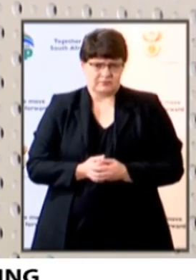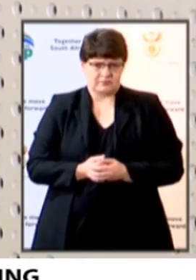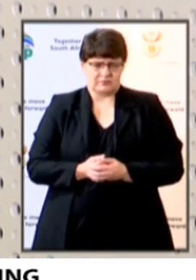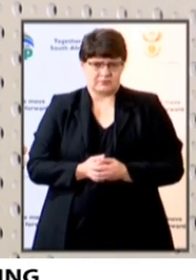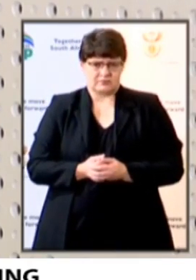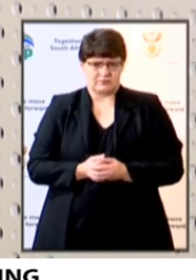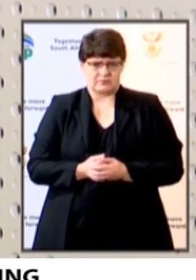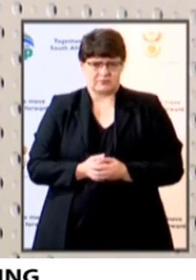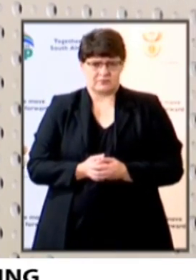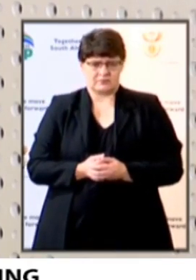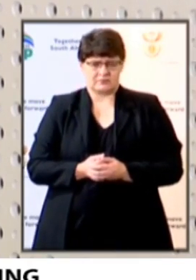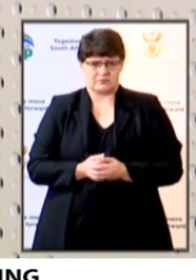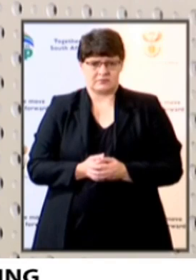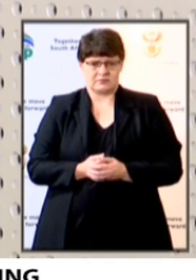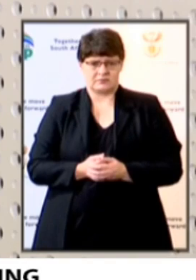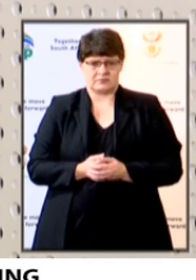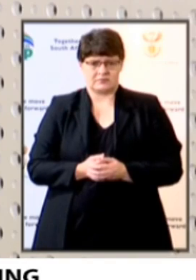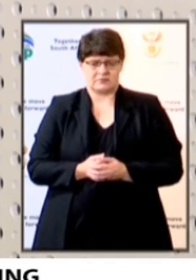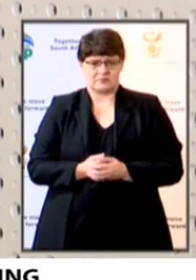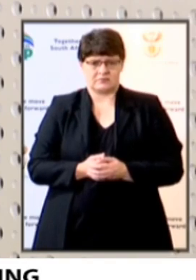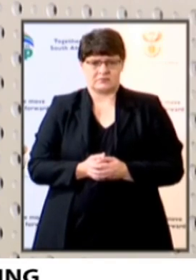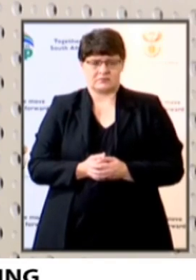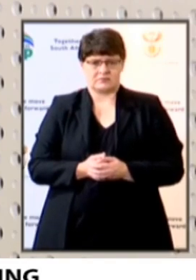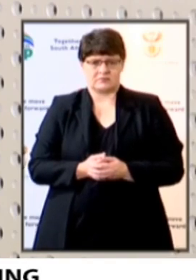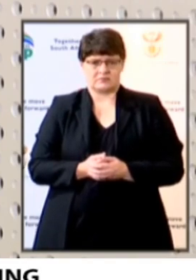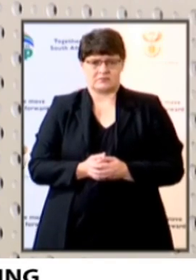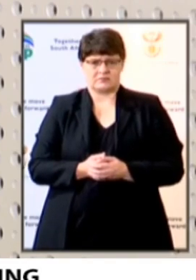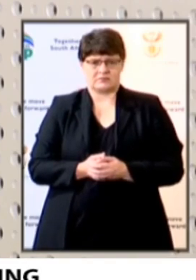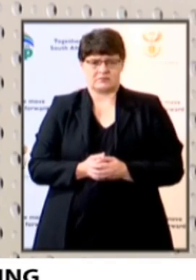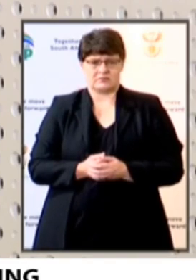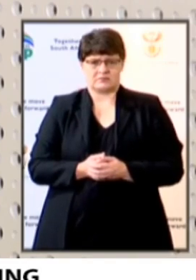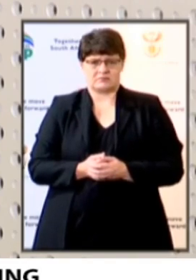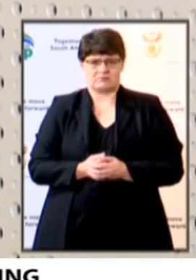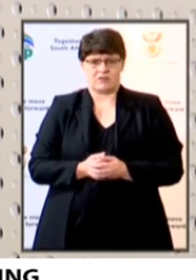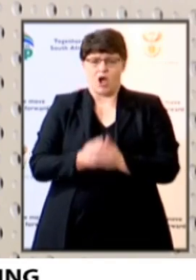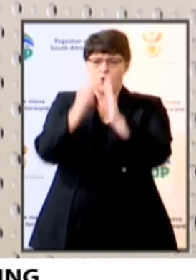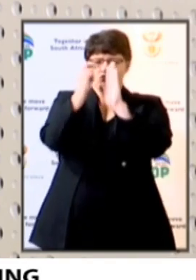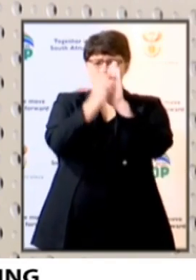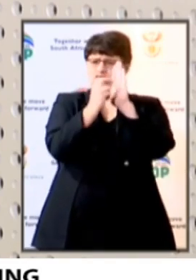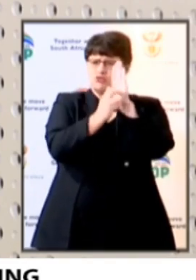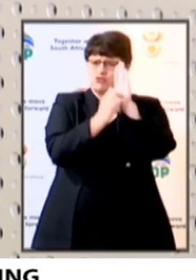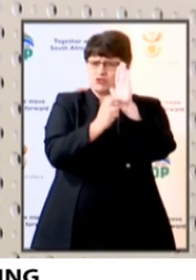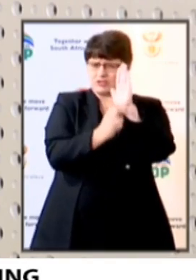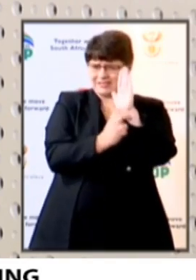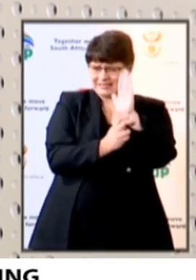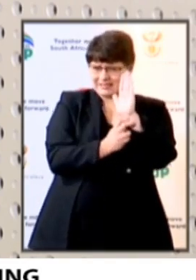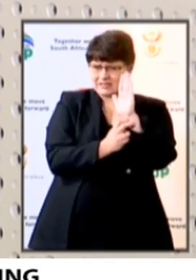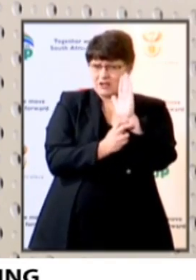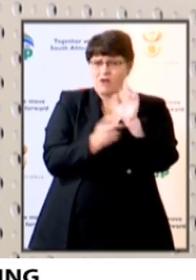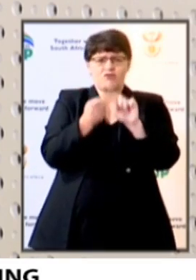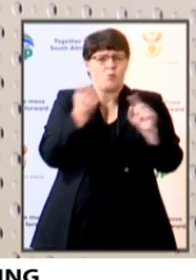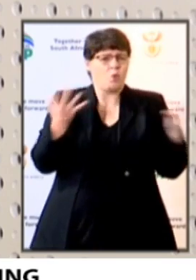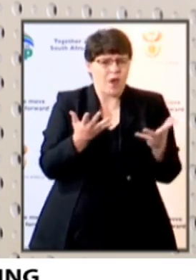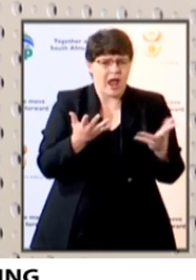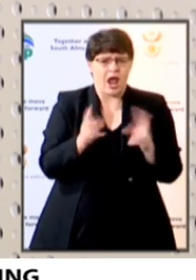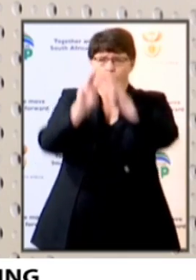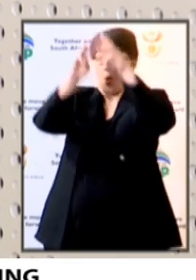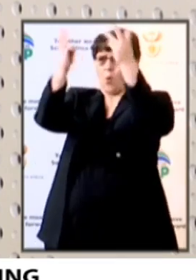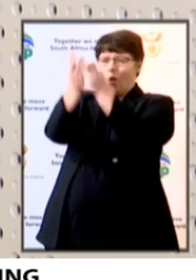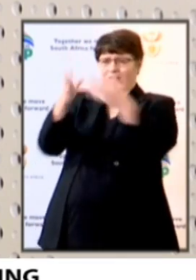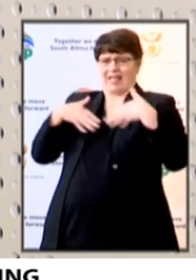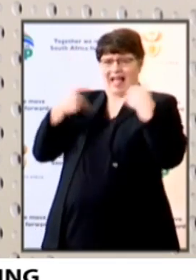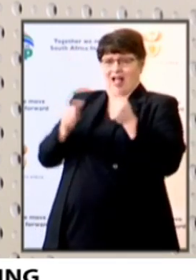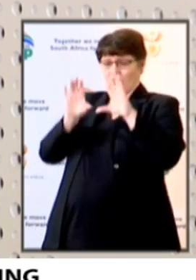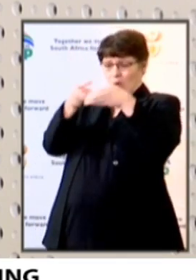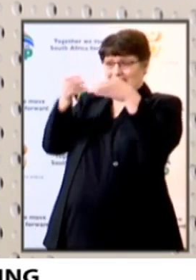World Health Organization has given to all of us. And if we